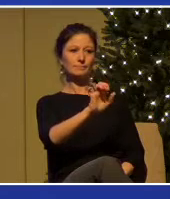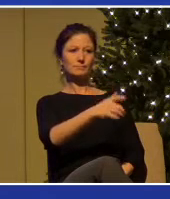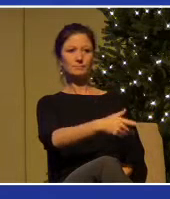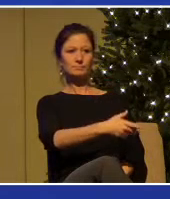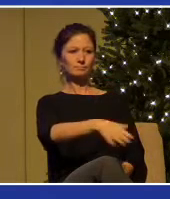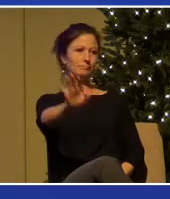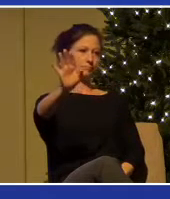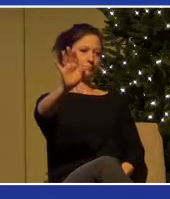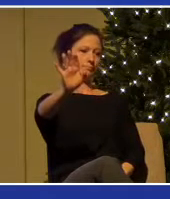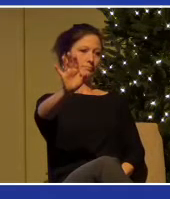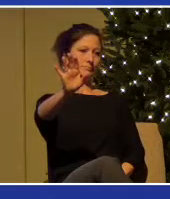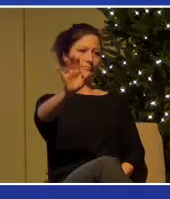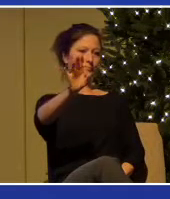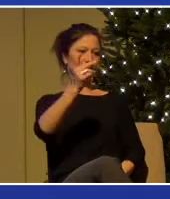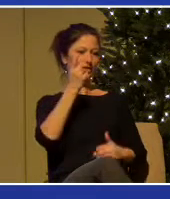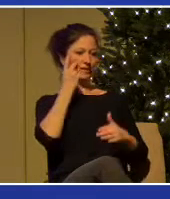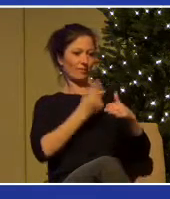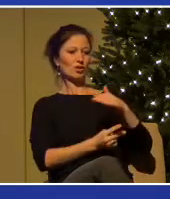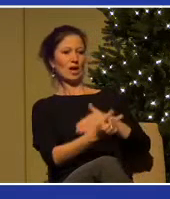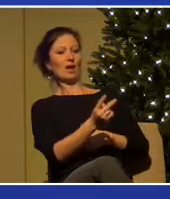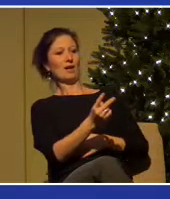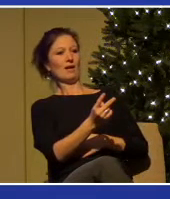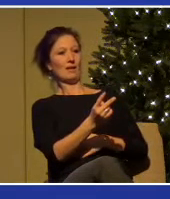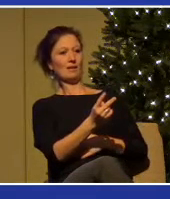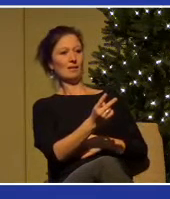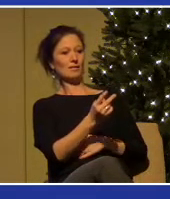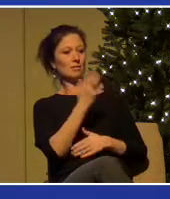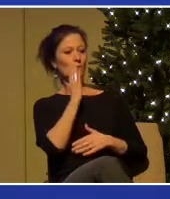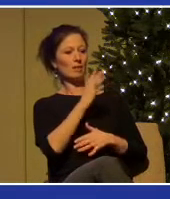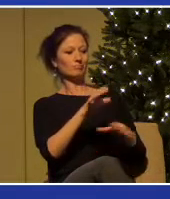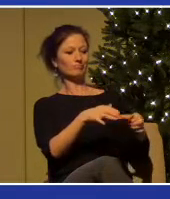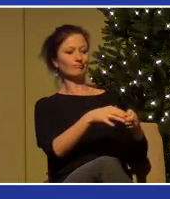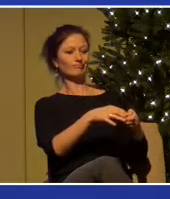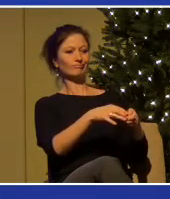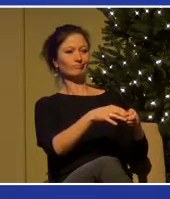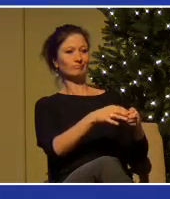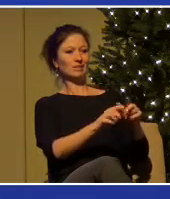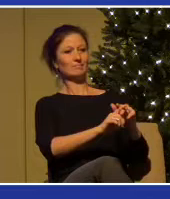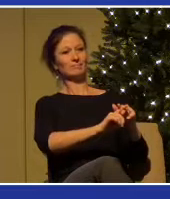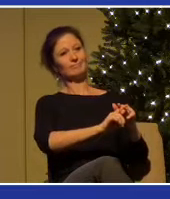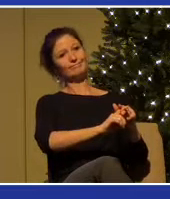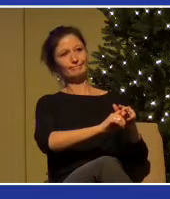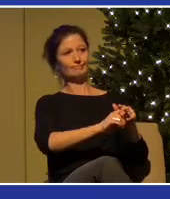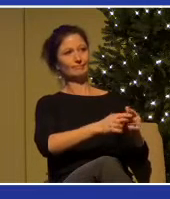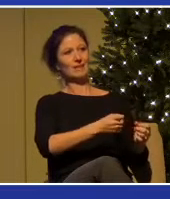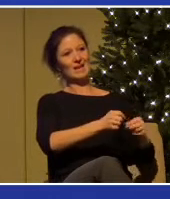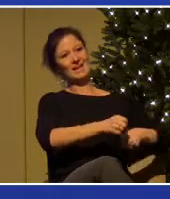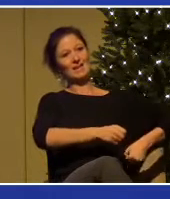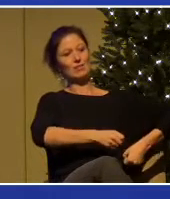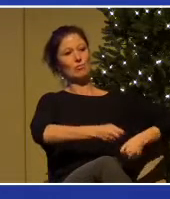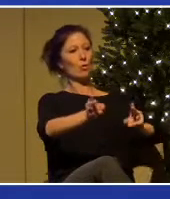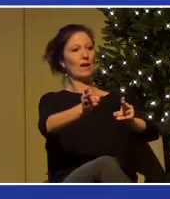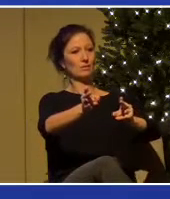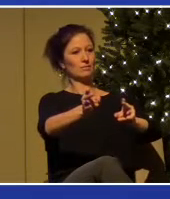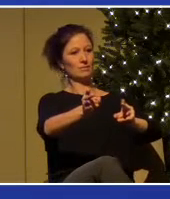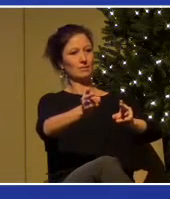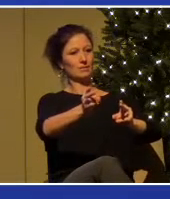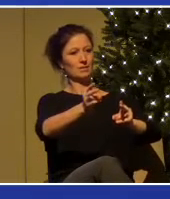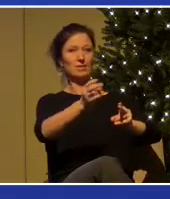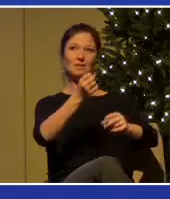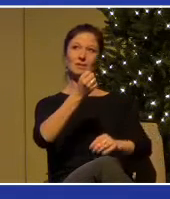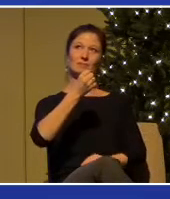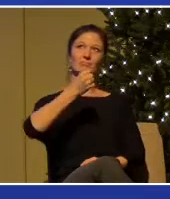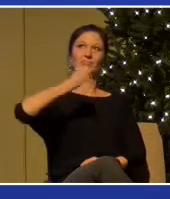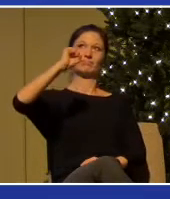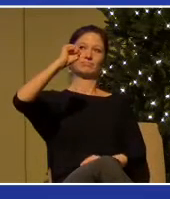because he foresaw that. Because of their sin, because of turning away from God to go their own